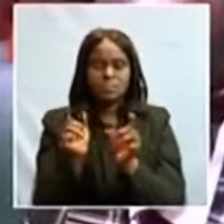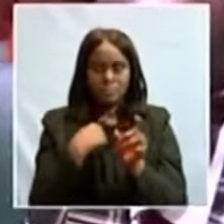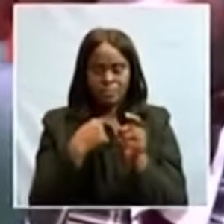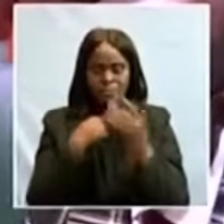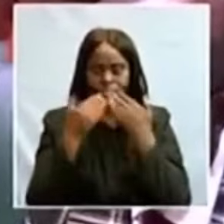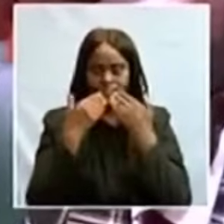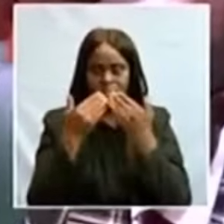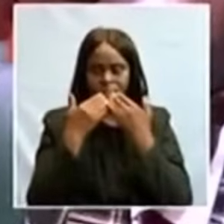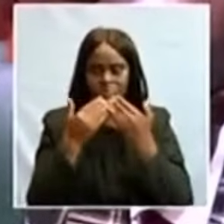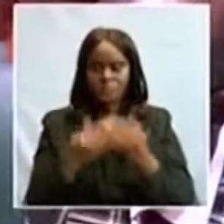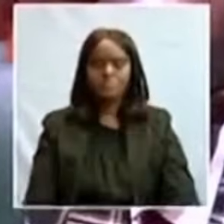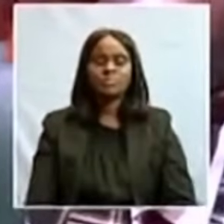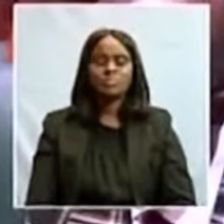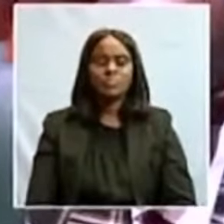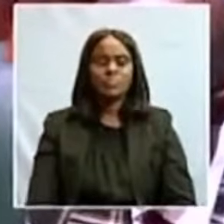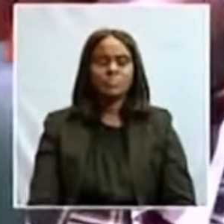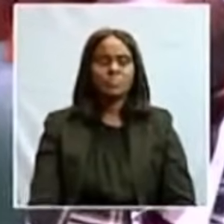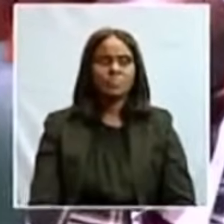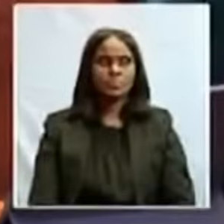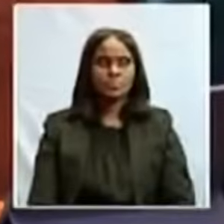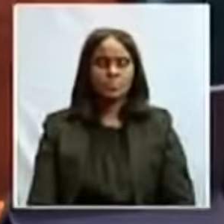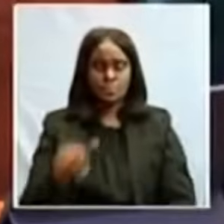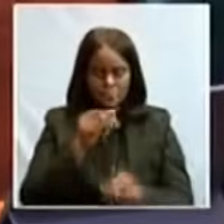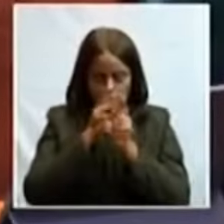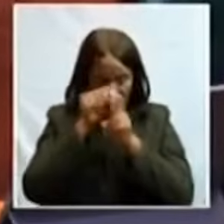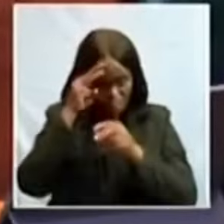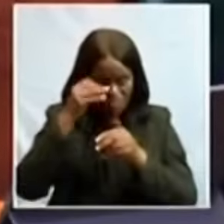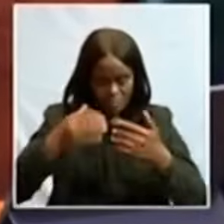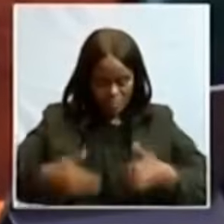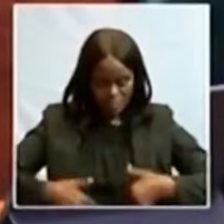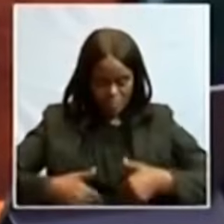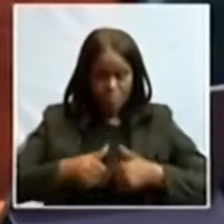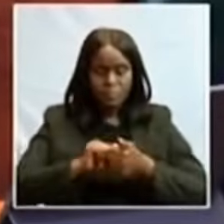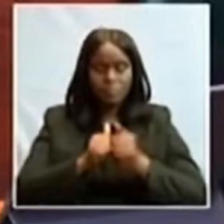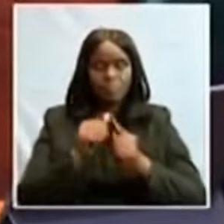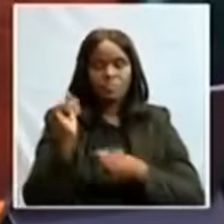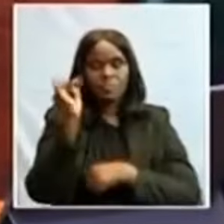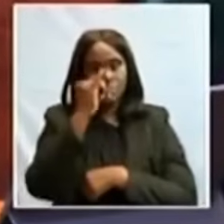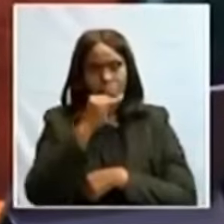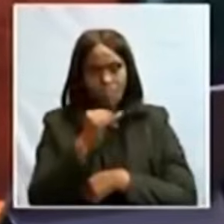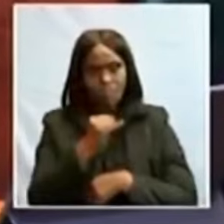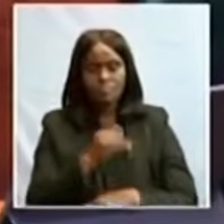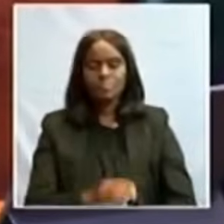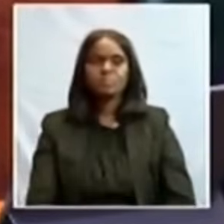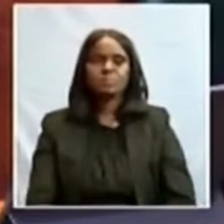thank you. Thank you, the Honorable Minister of Youth, Sport and Arts.